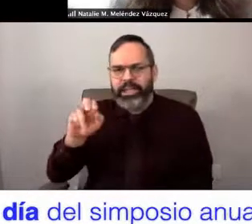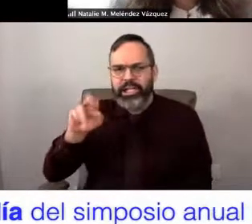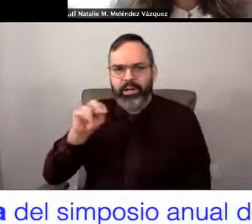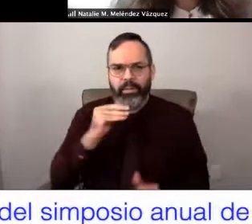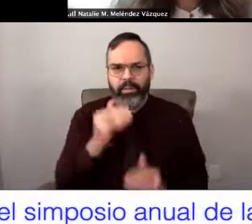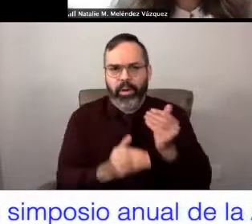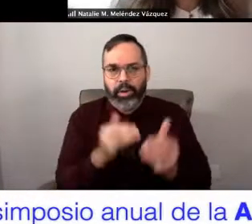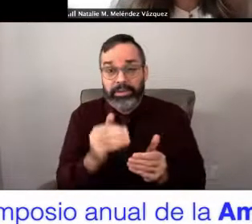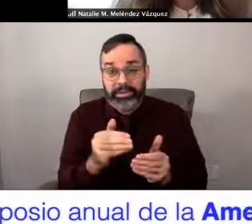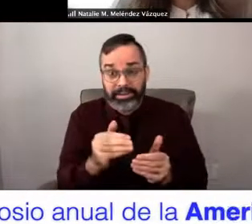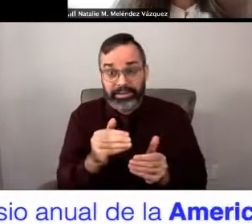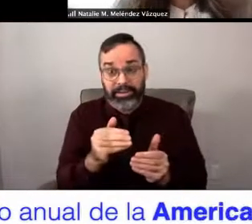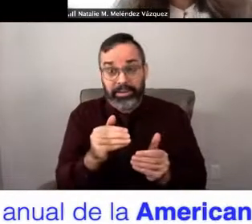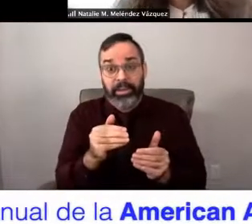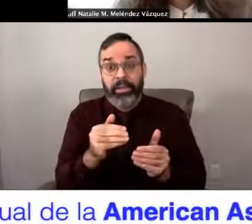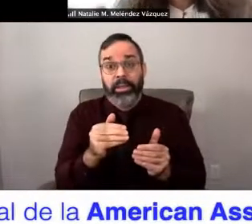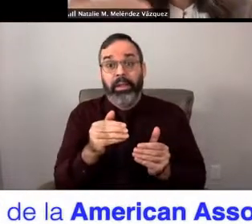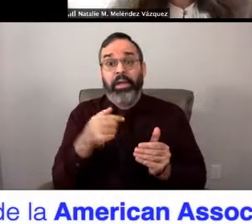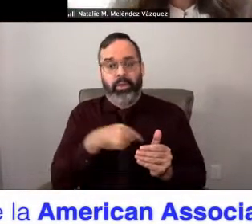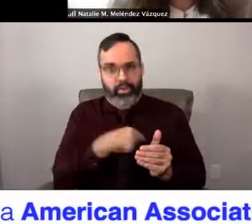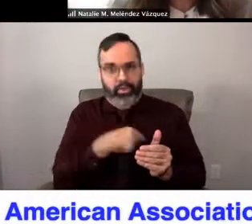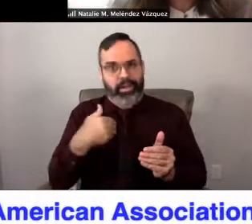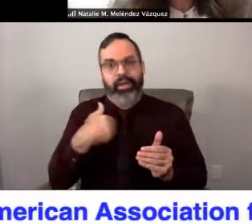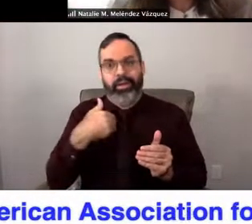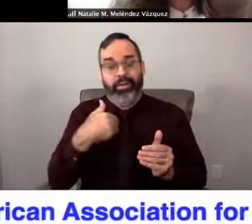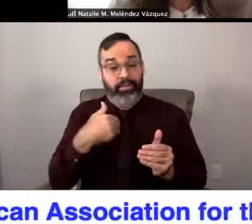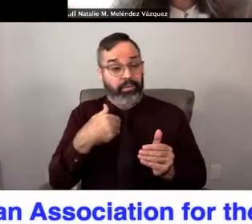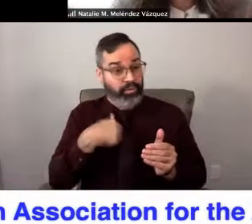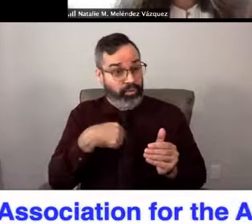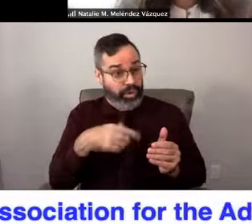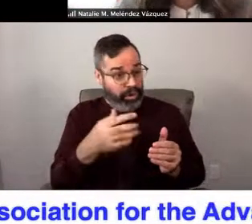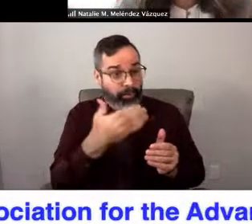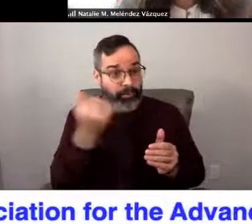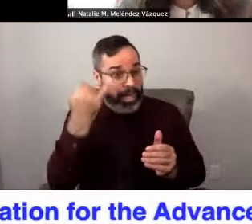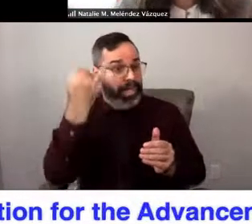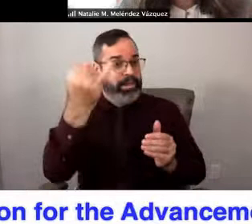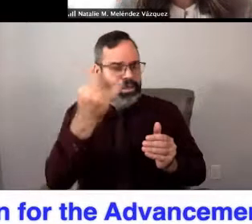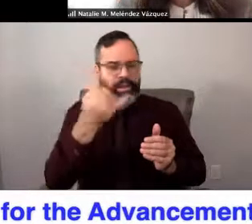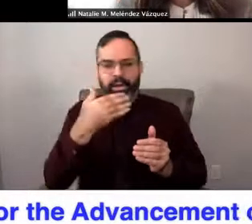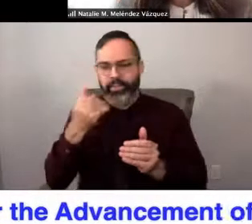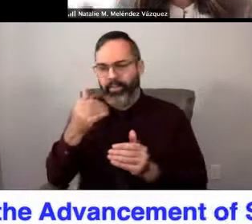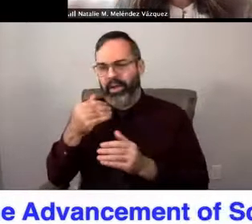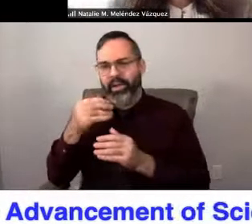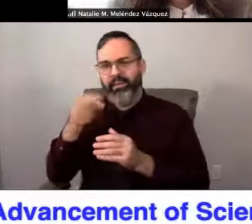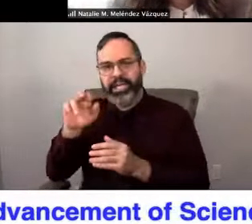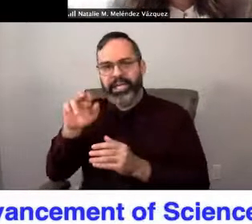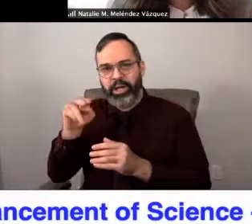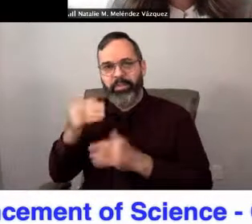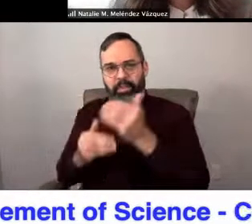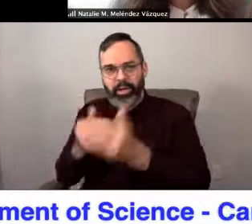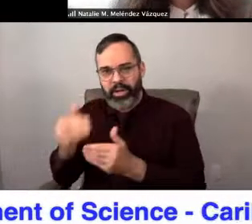these organisms, we have a better fermentation process, and therefore the cow obtains their